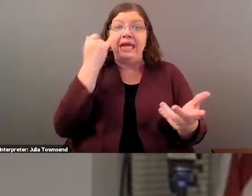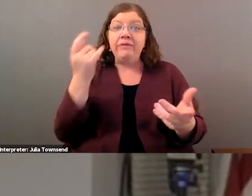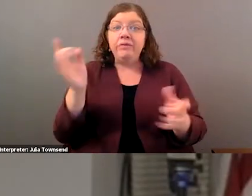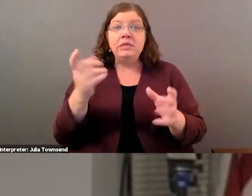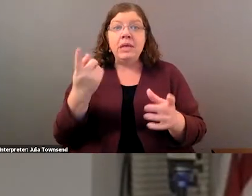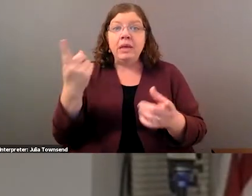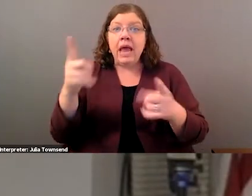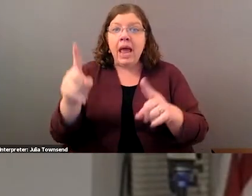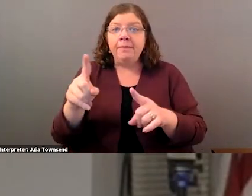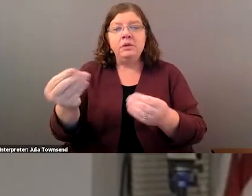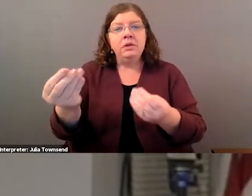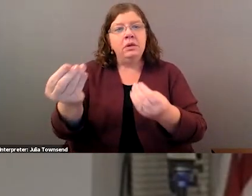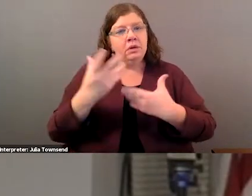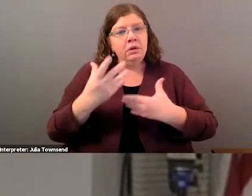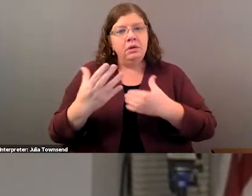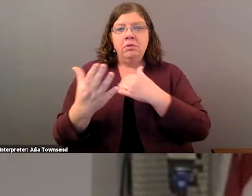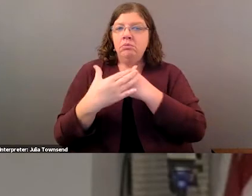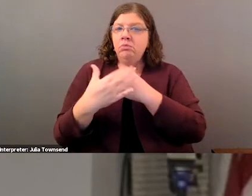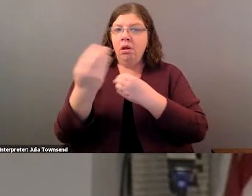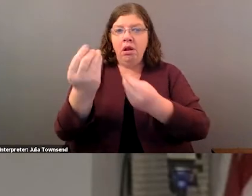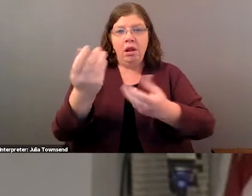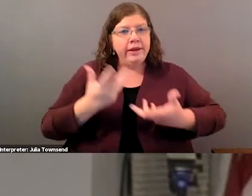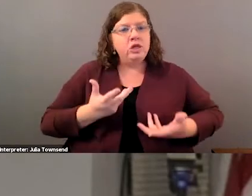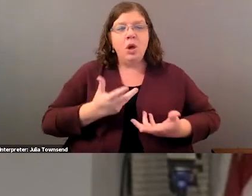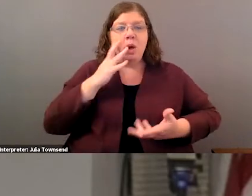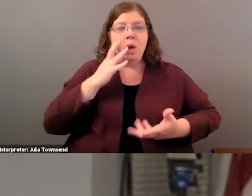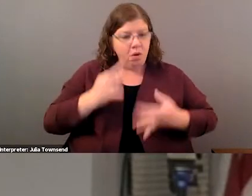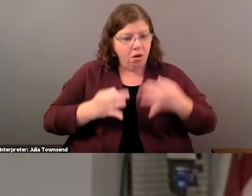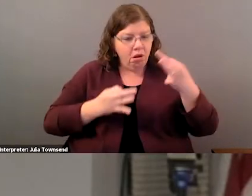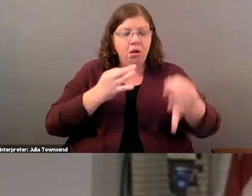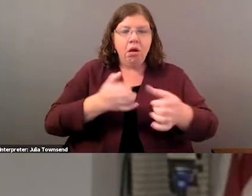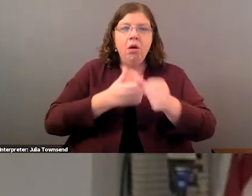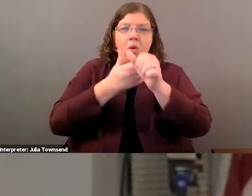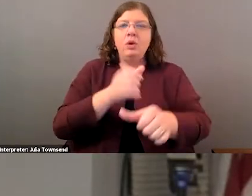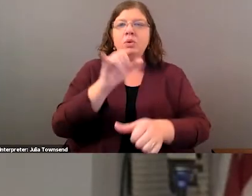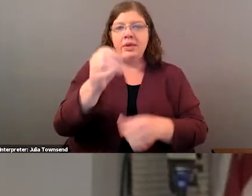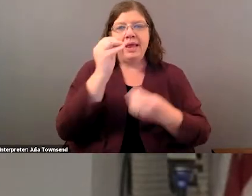that changes, and we'll make decisions accordingly. So thank you.